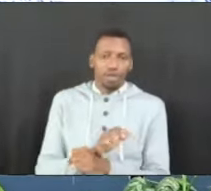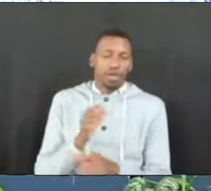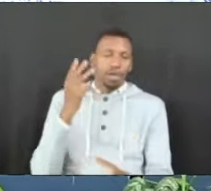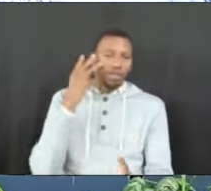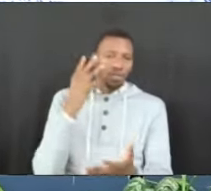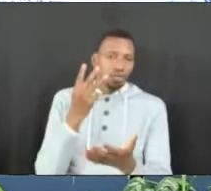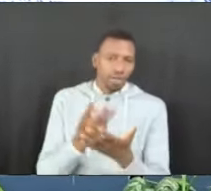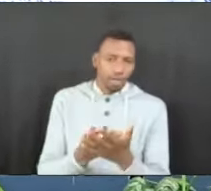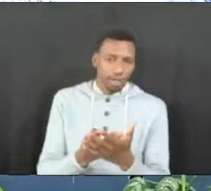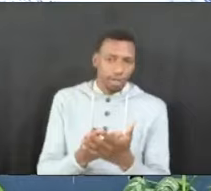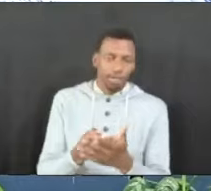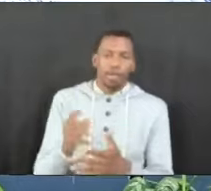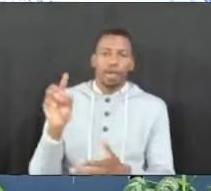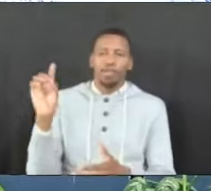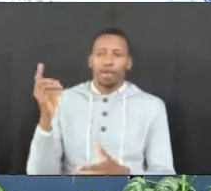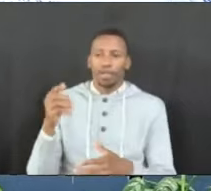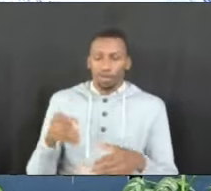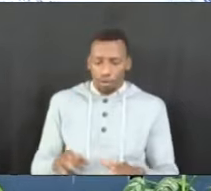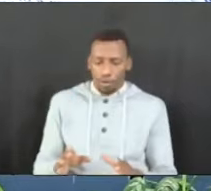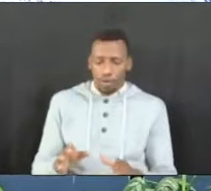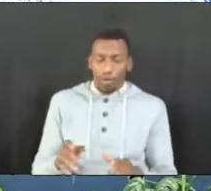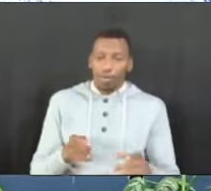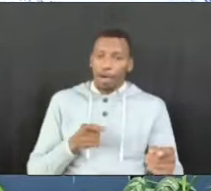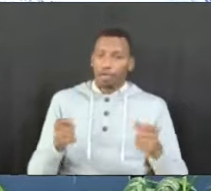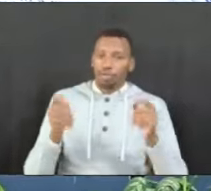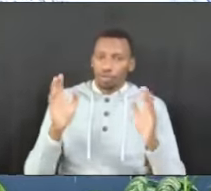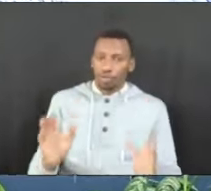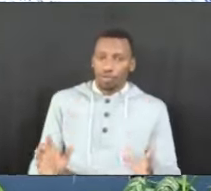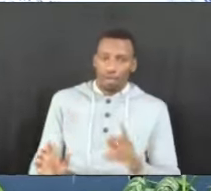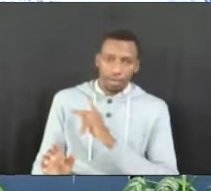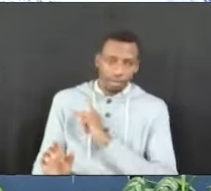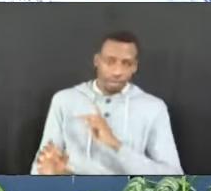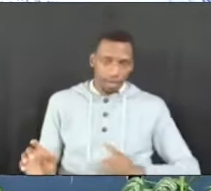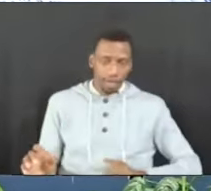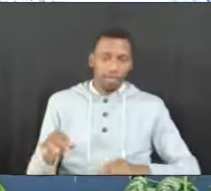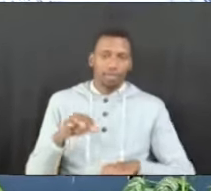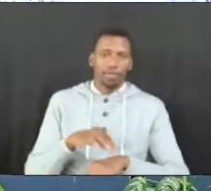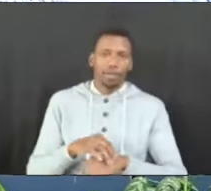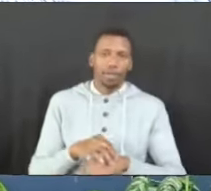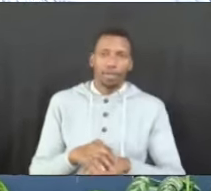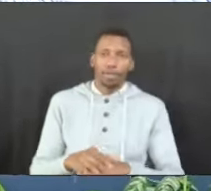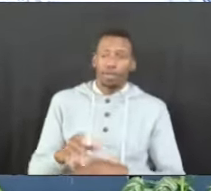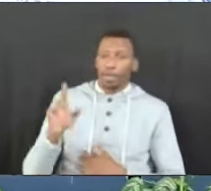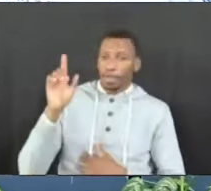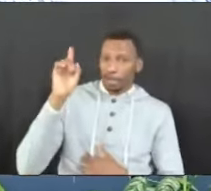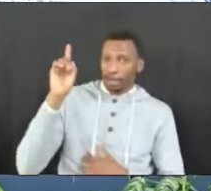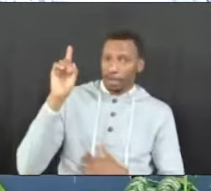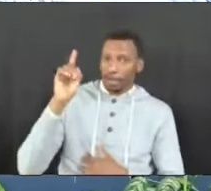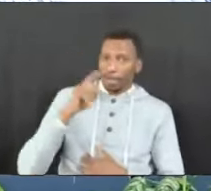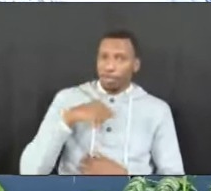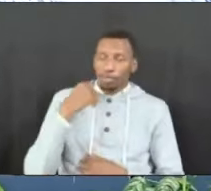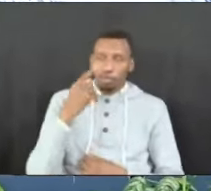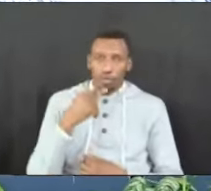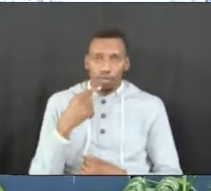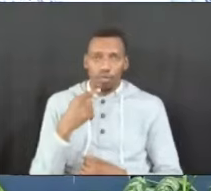the ruler of the kings of the earth. The Bible says, to him who loved us and washed us from our